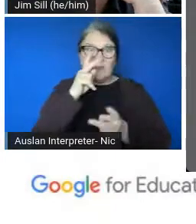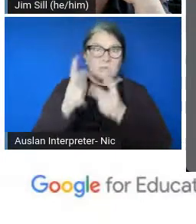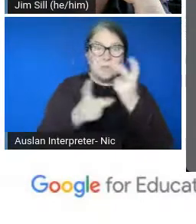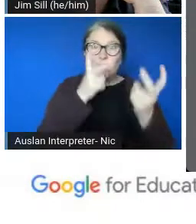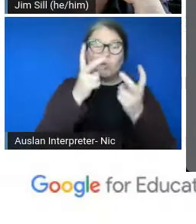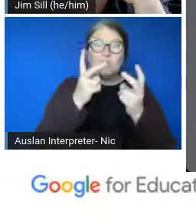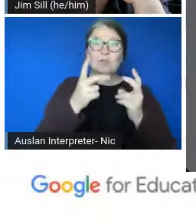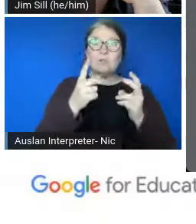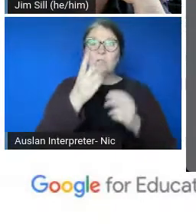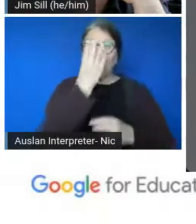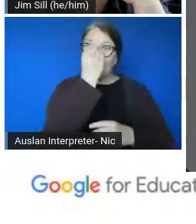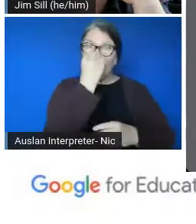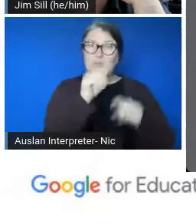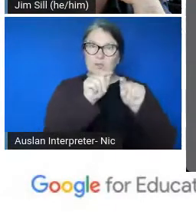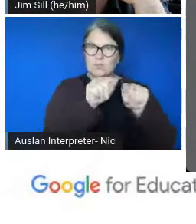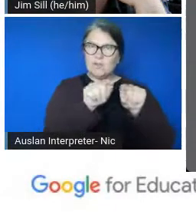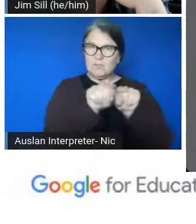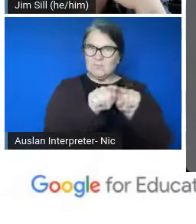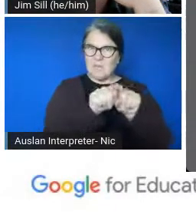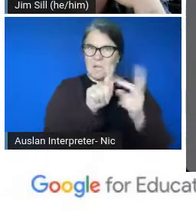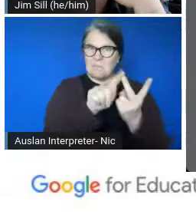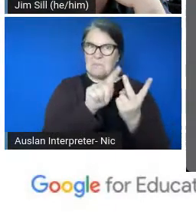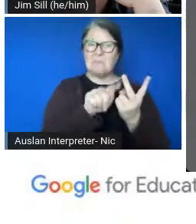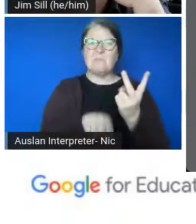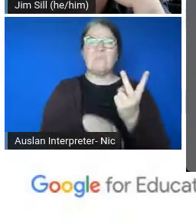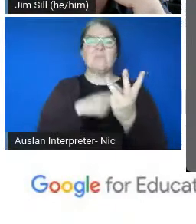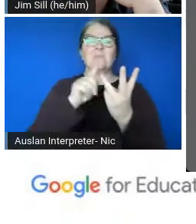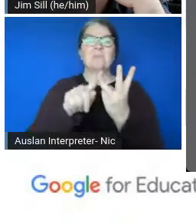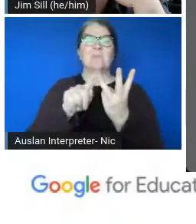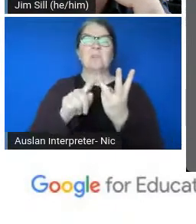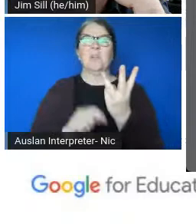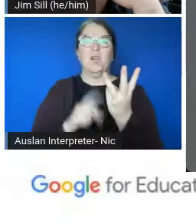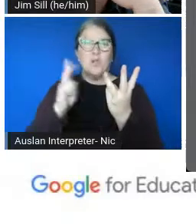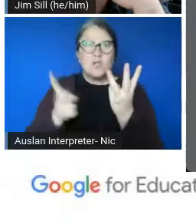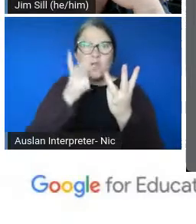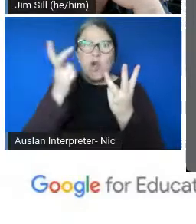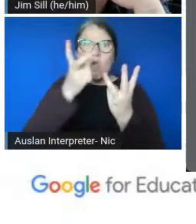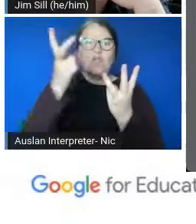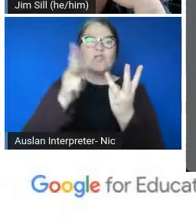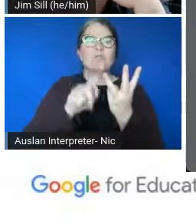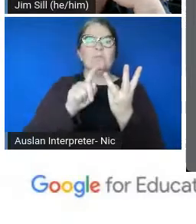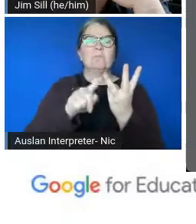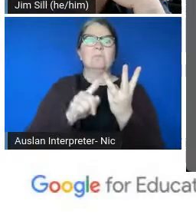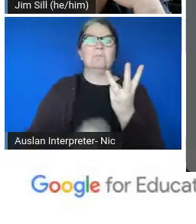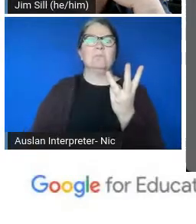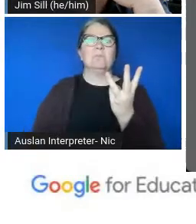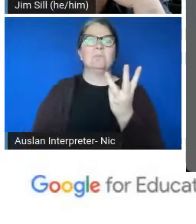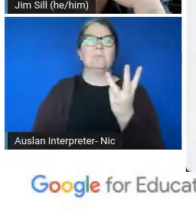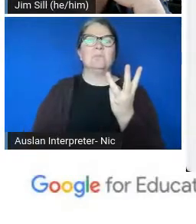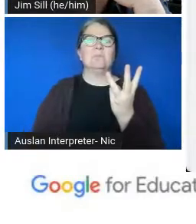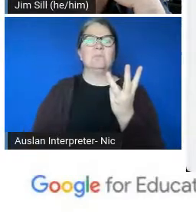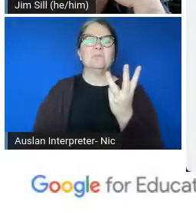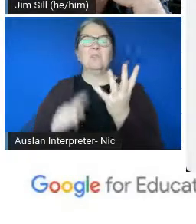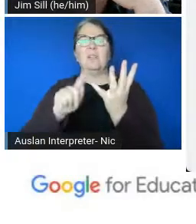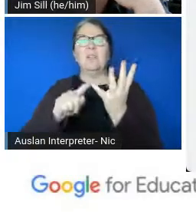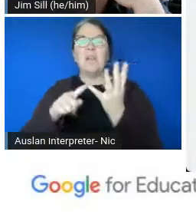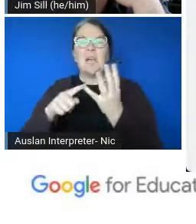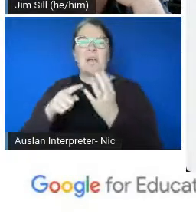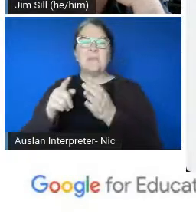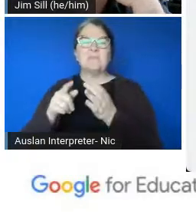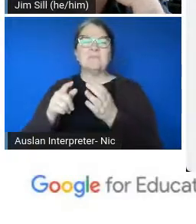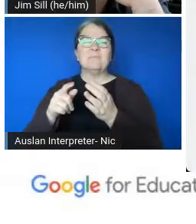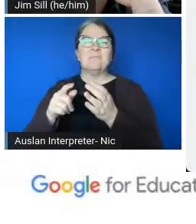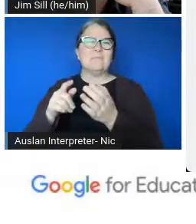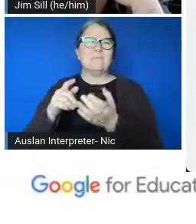discussed previous session, just an overall search in your albums and your Google Drive. So as